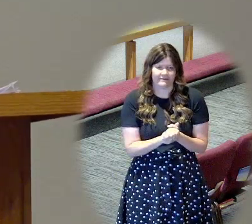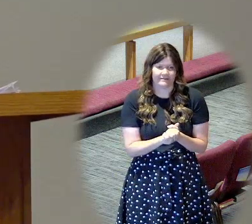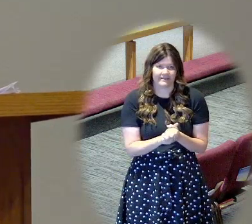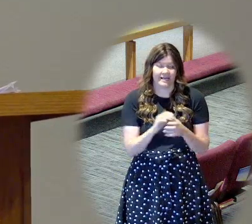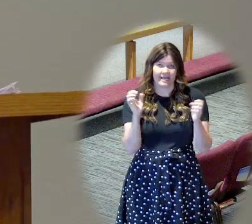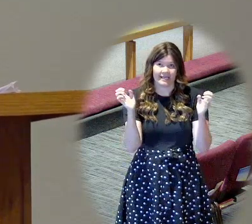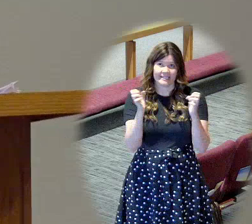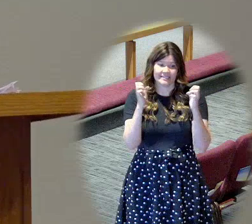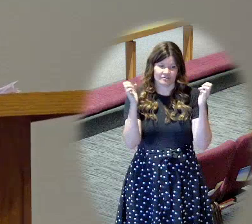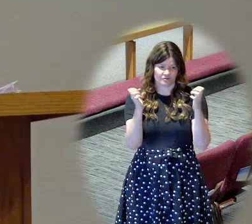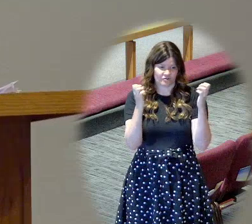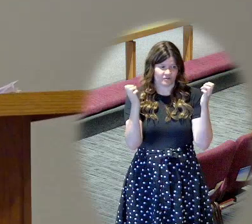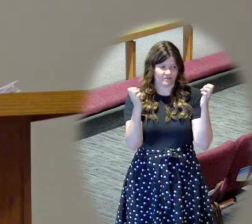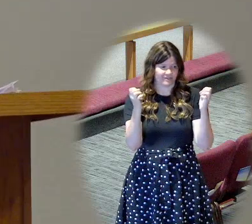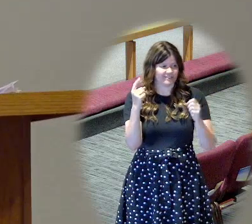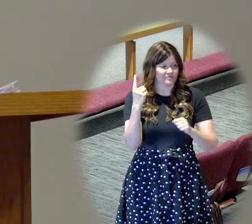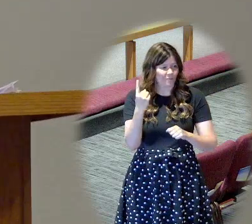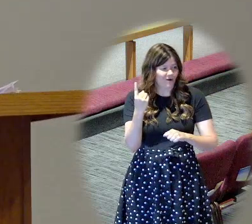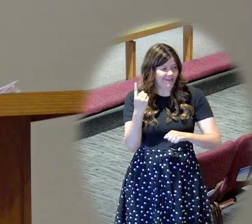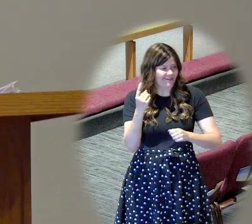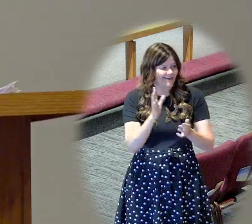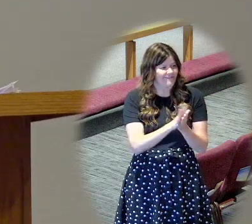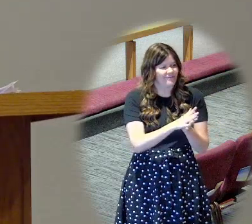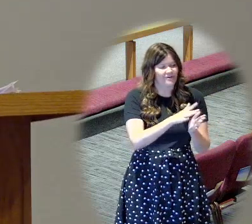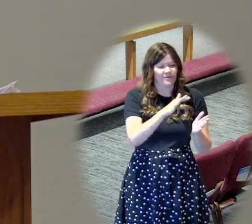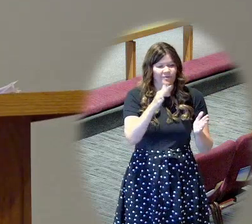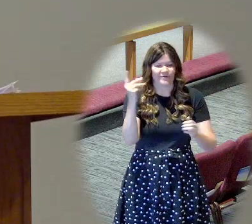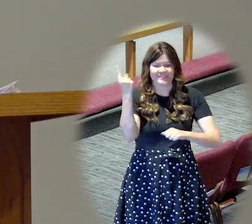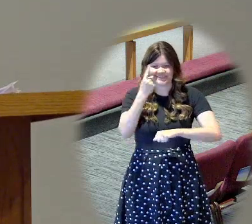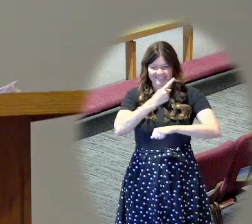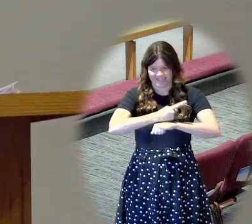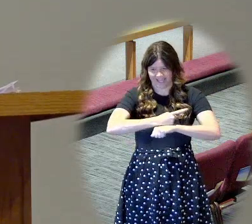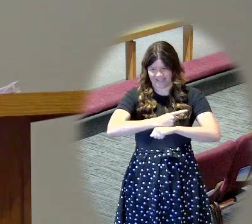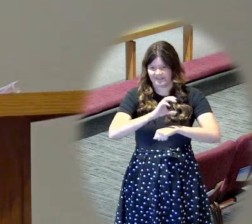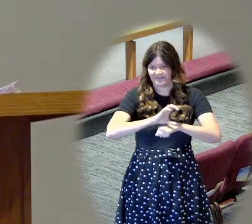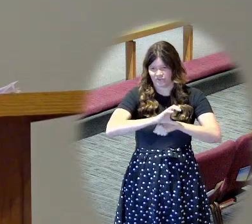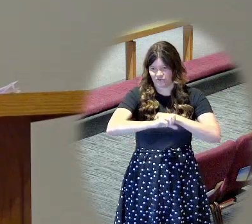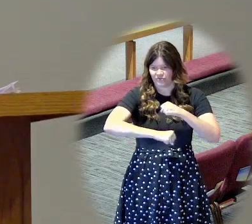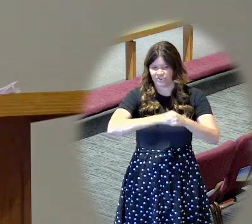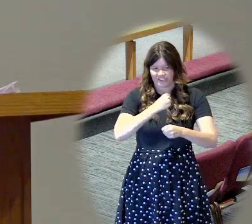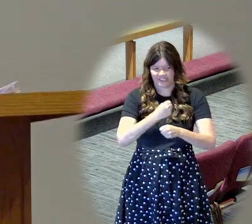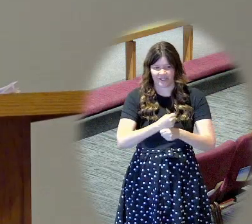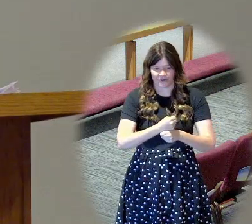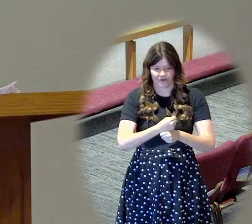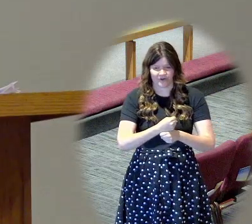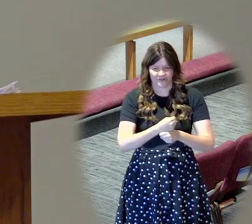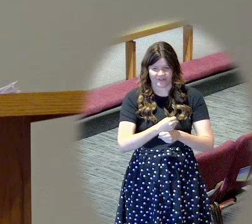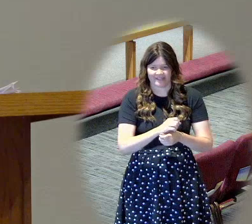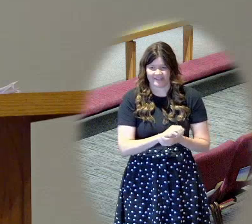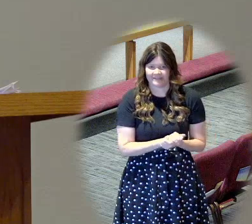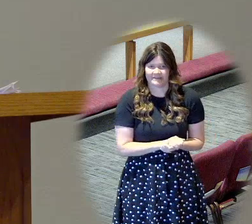Easter is certainly one of the glorious days of the church year.